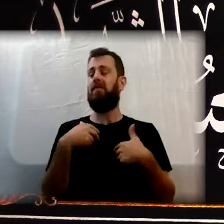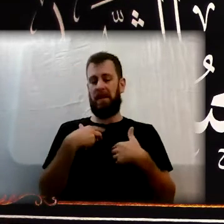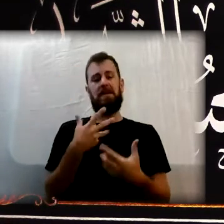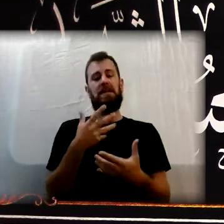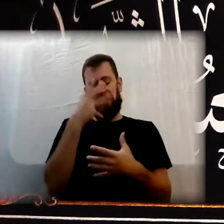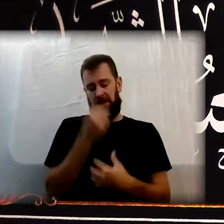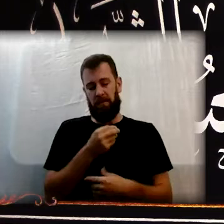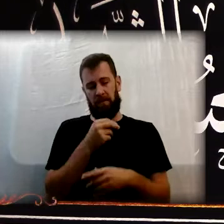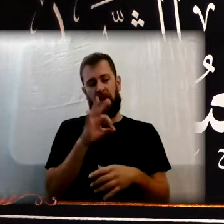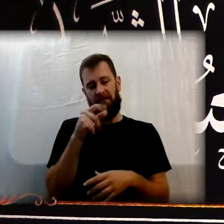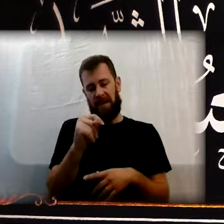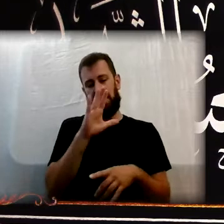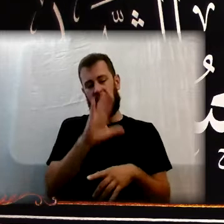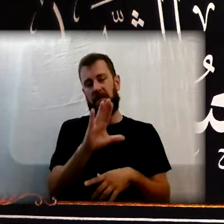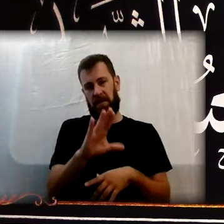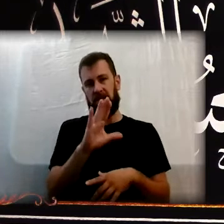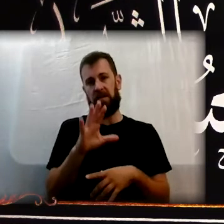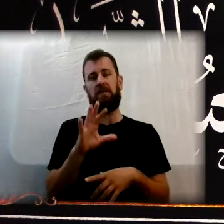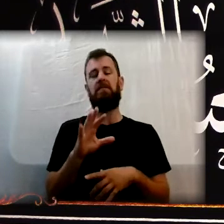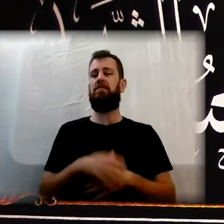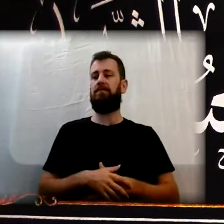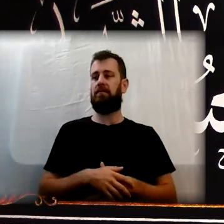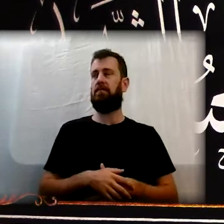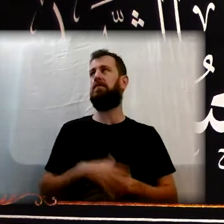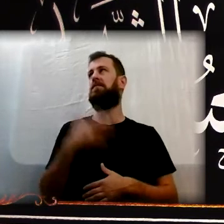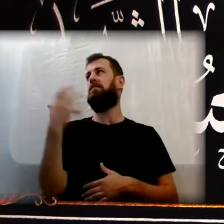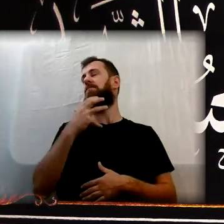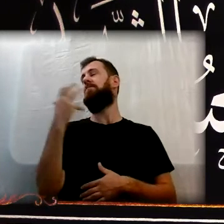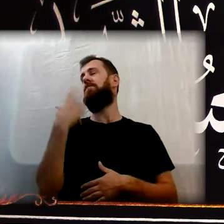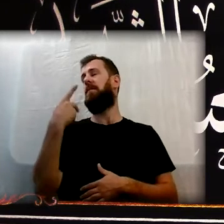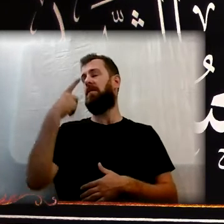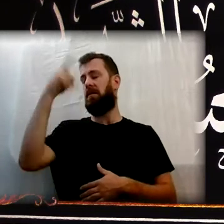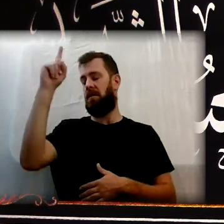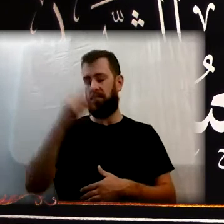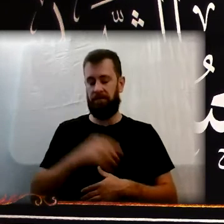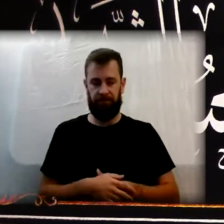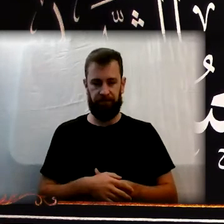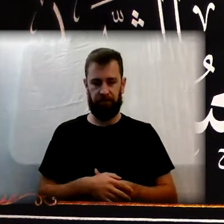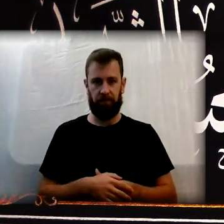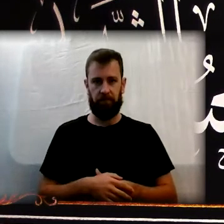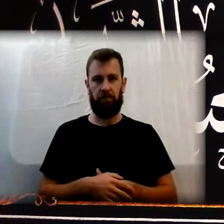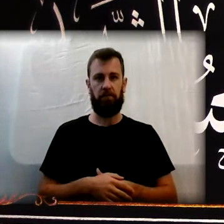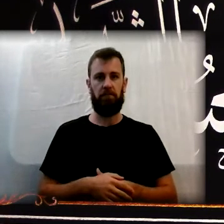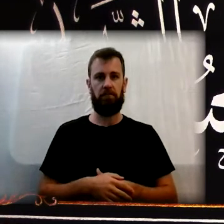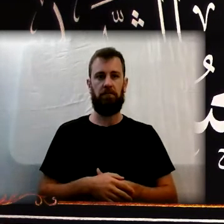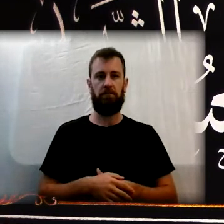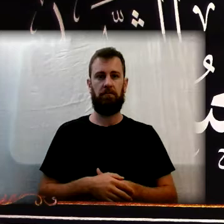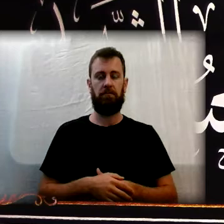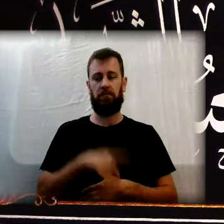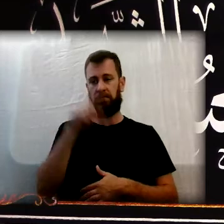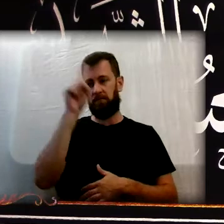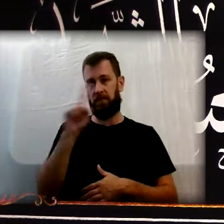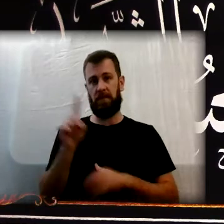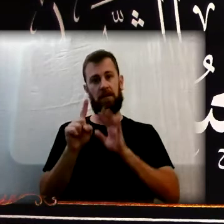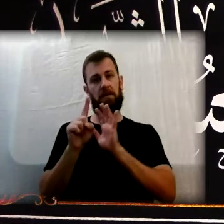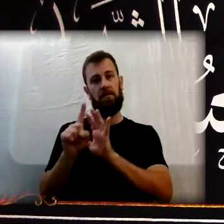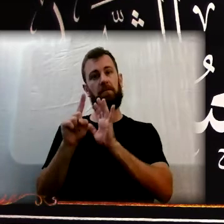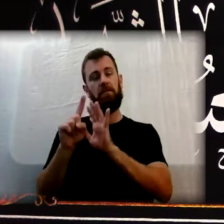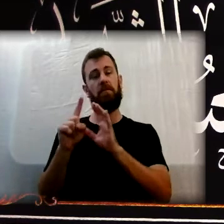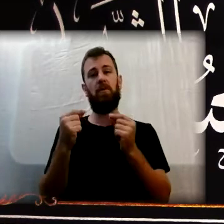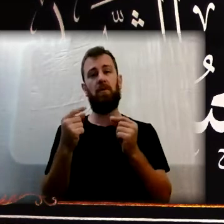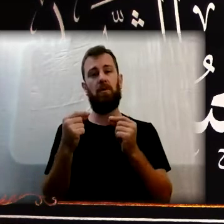father. Ajrukum ala Allah, ajrukum ala Allah. Zainab alayha salam